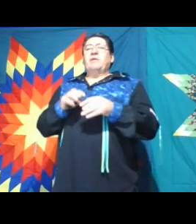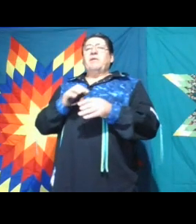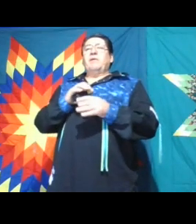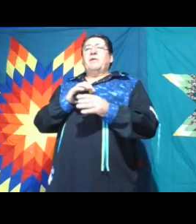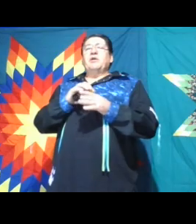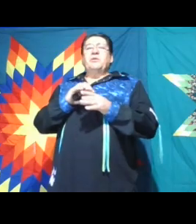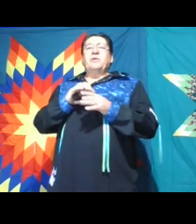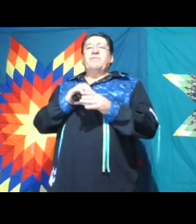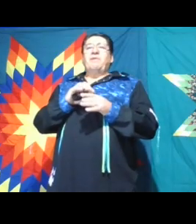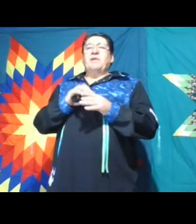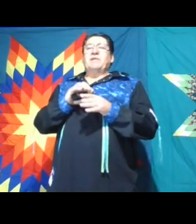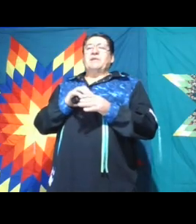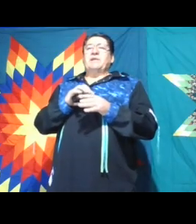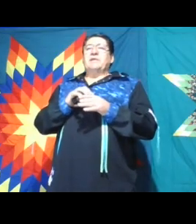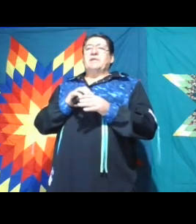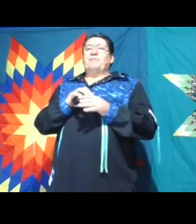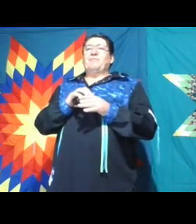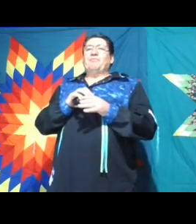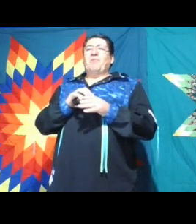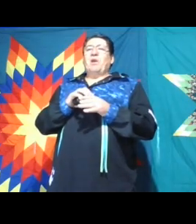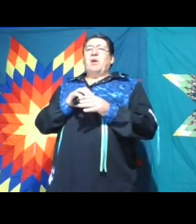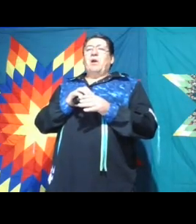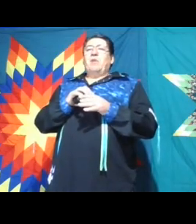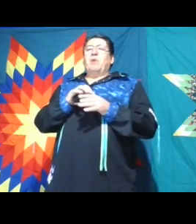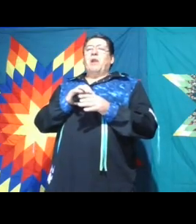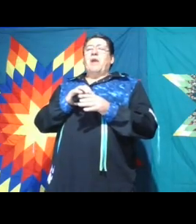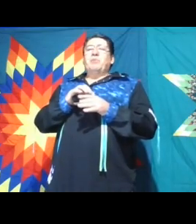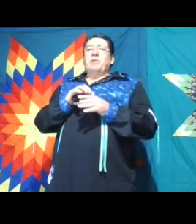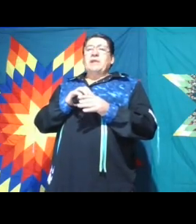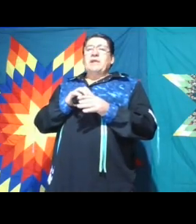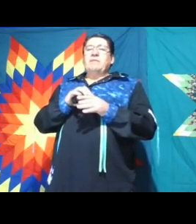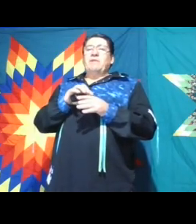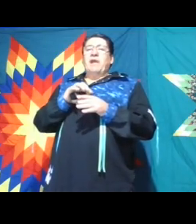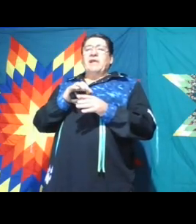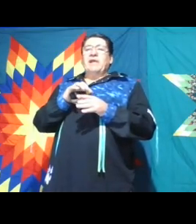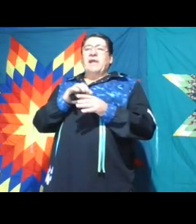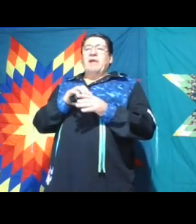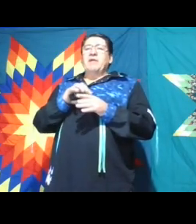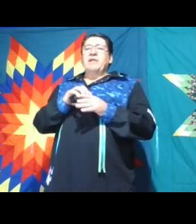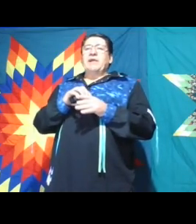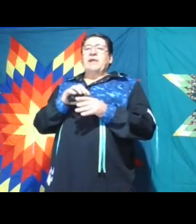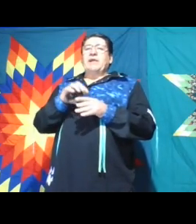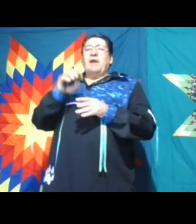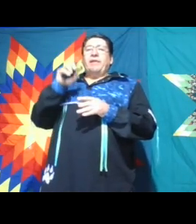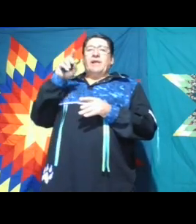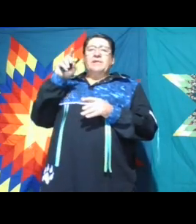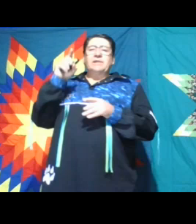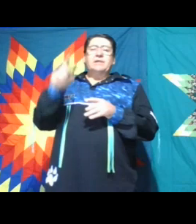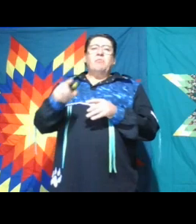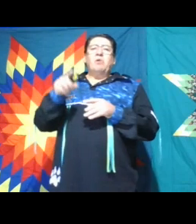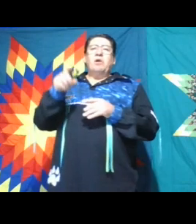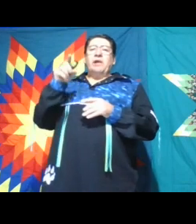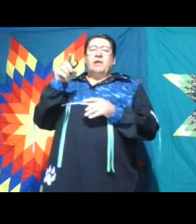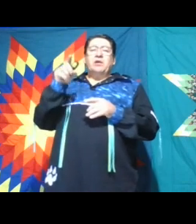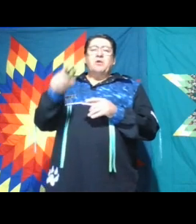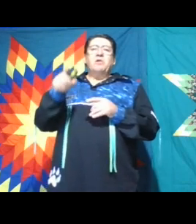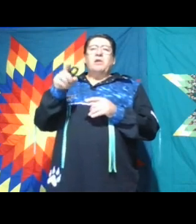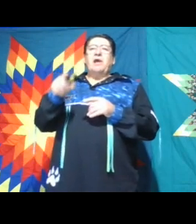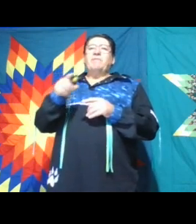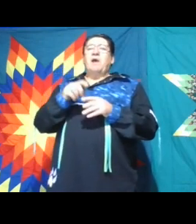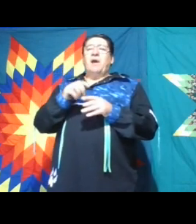be, you define success. But I believe and I can guarantee that someone